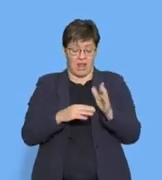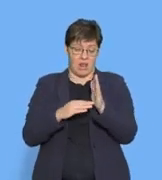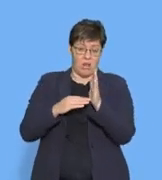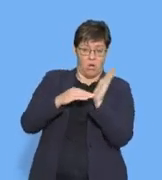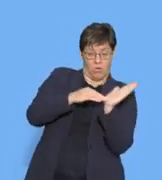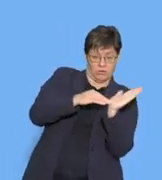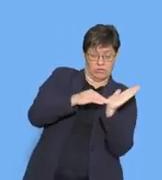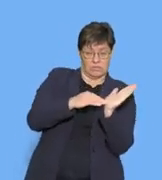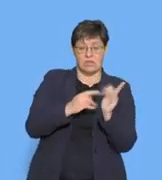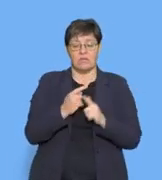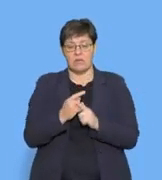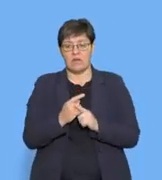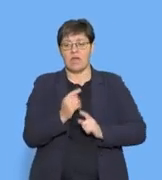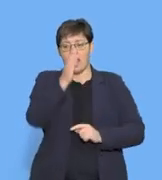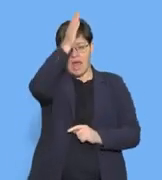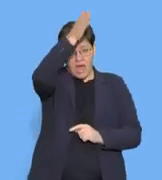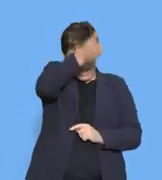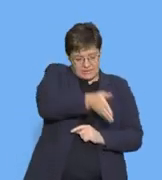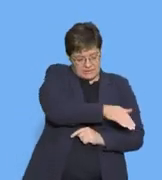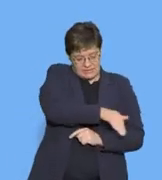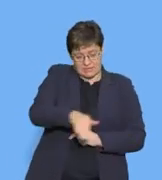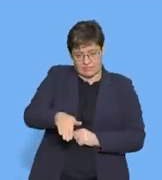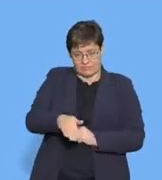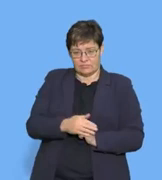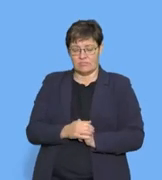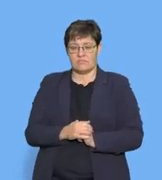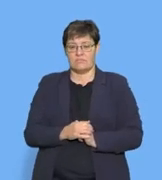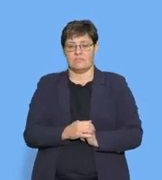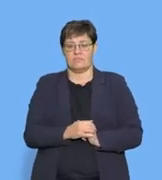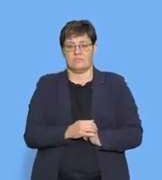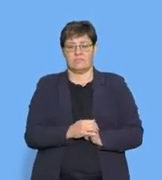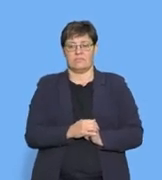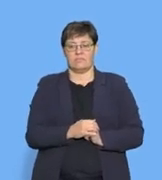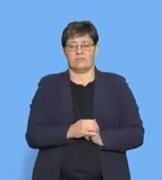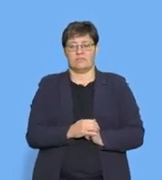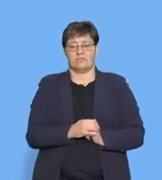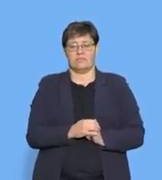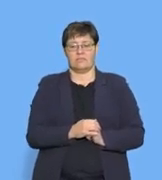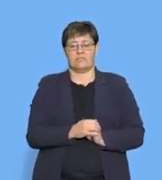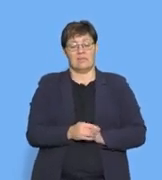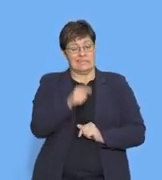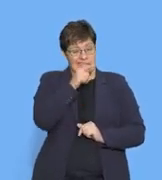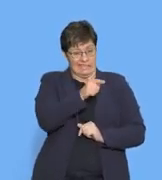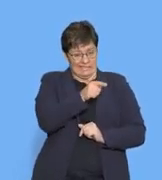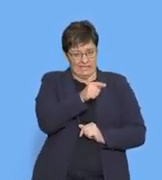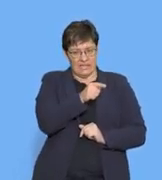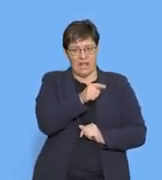the triangle was obtuse, then we draw the height as we usually would for the triangle